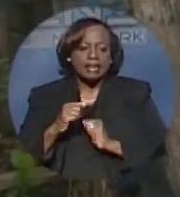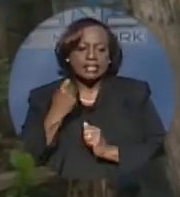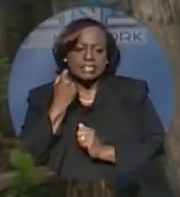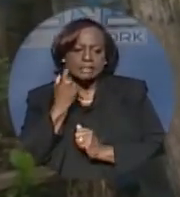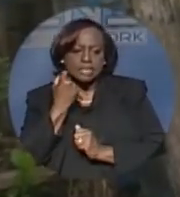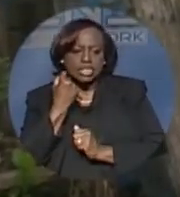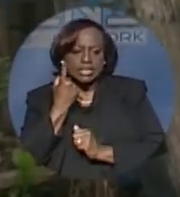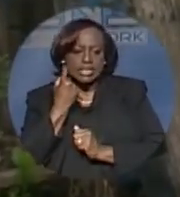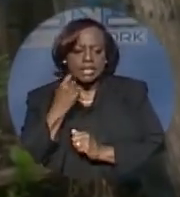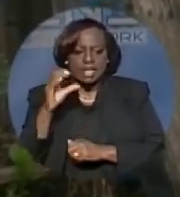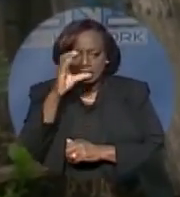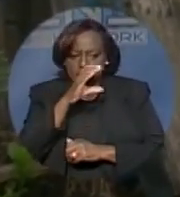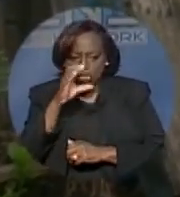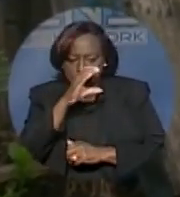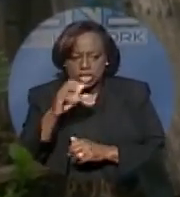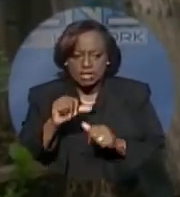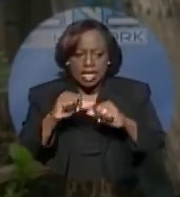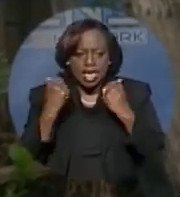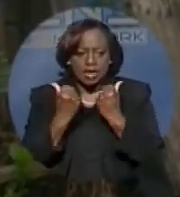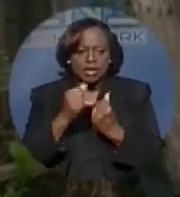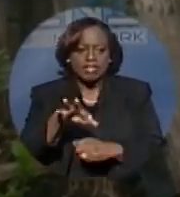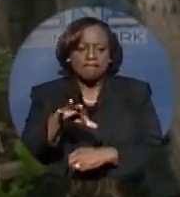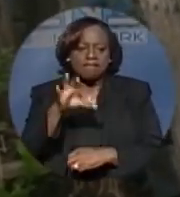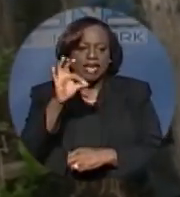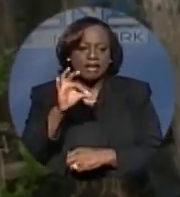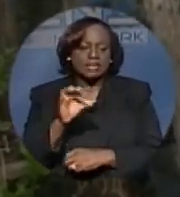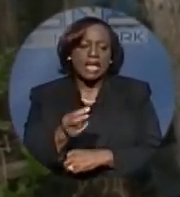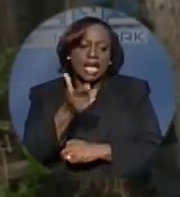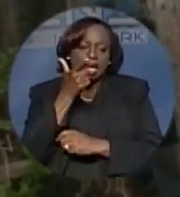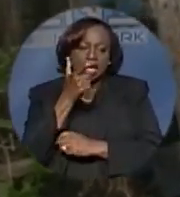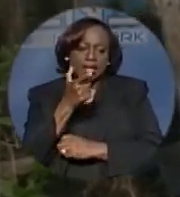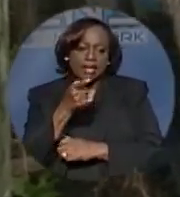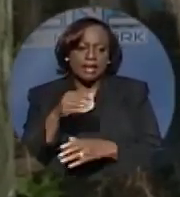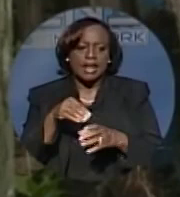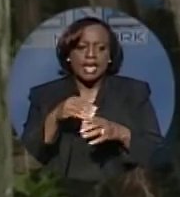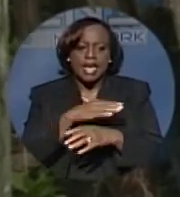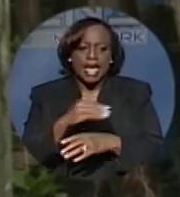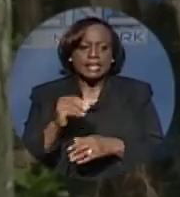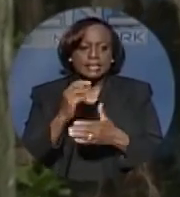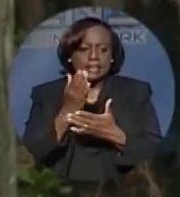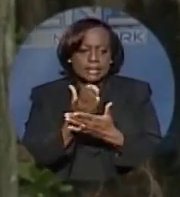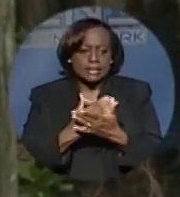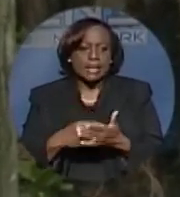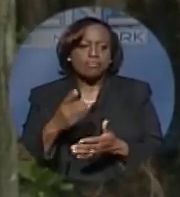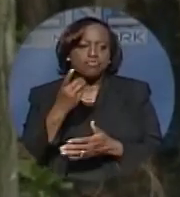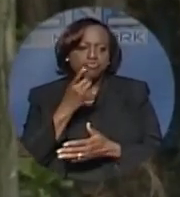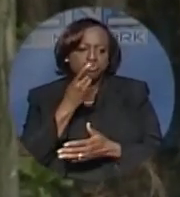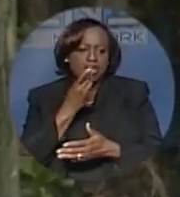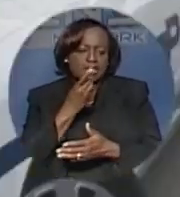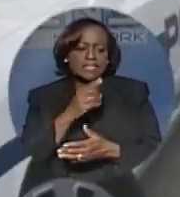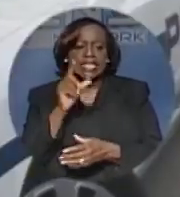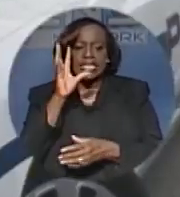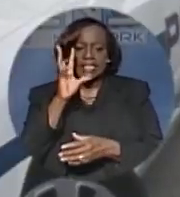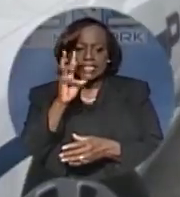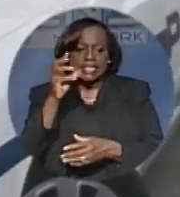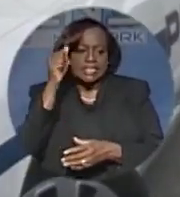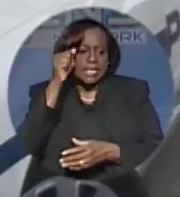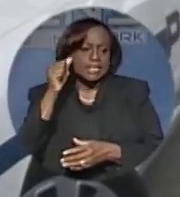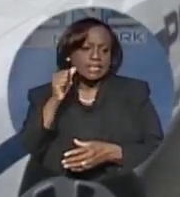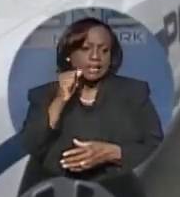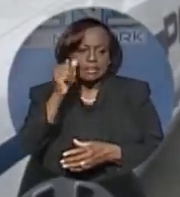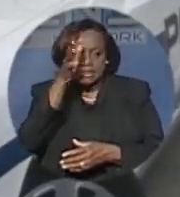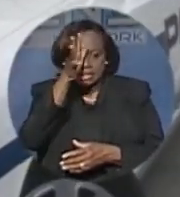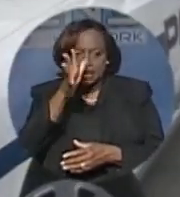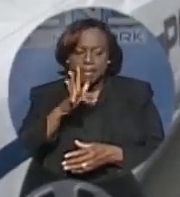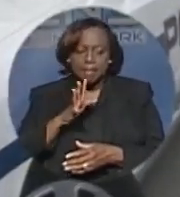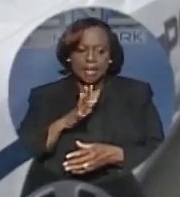Patrol Division searched the area and recovered a high-powered weapon and a quantity of suspected drugs. 6 adults, males, are